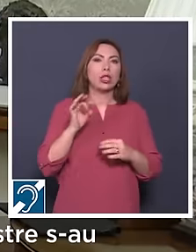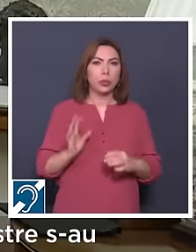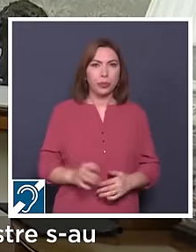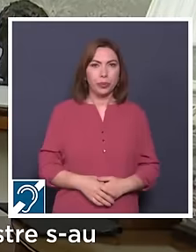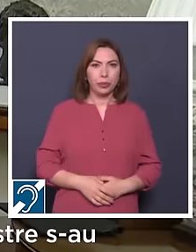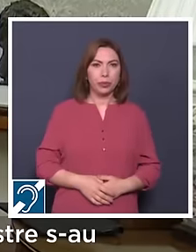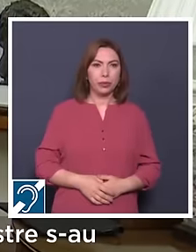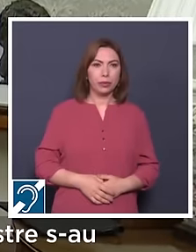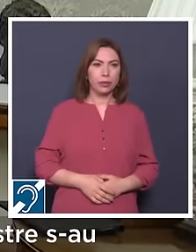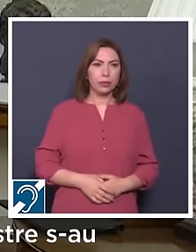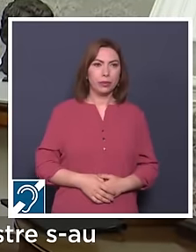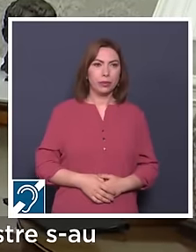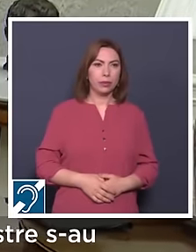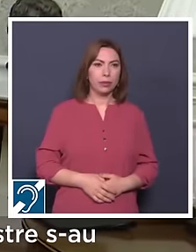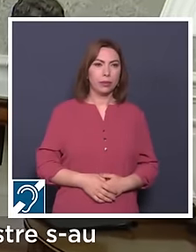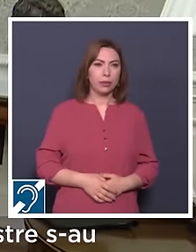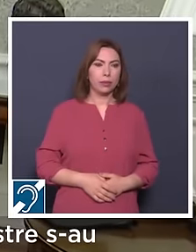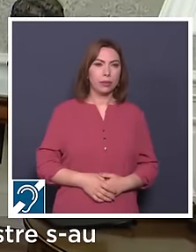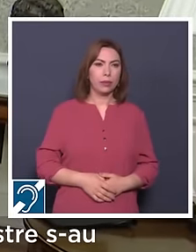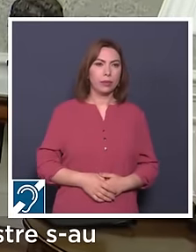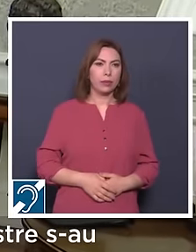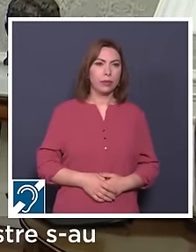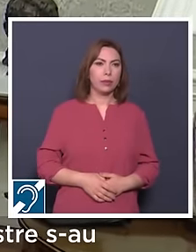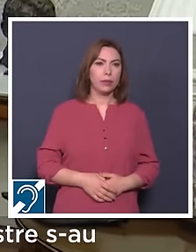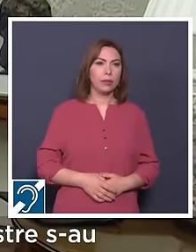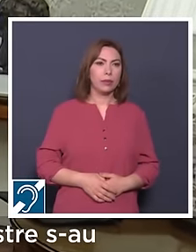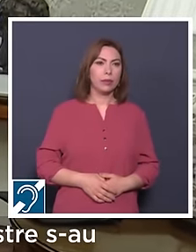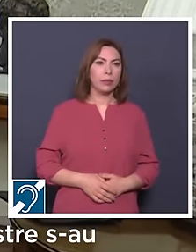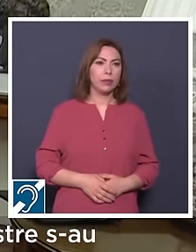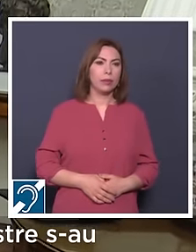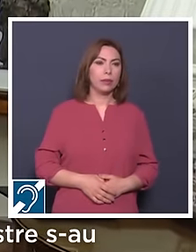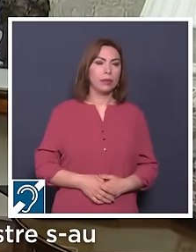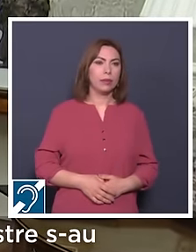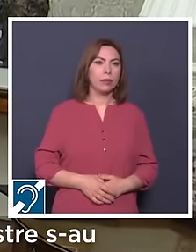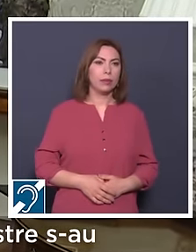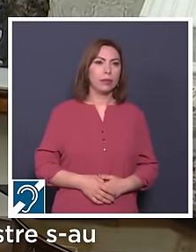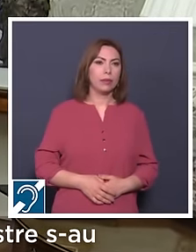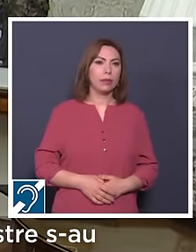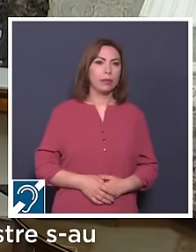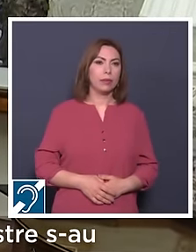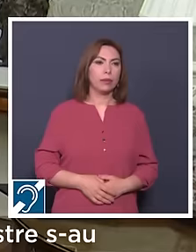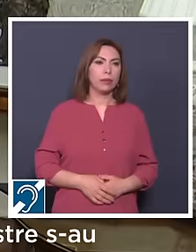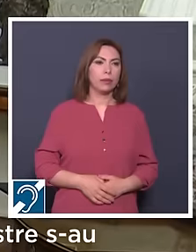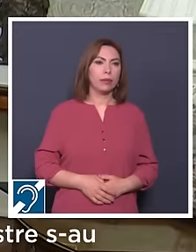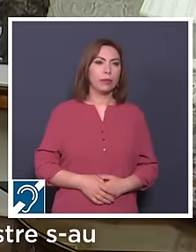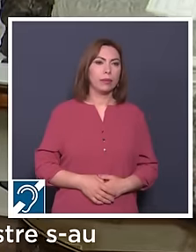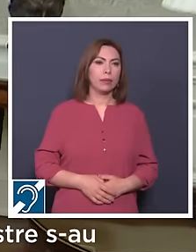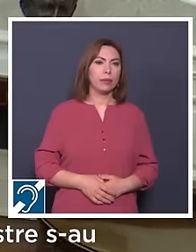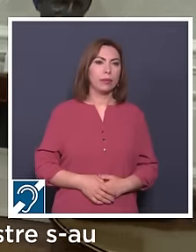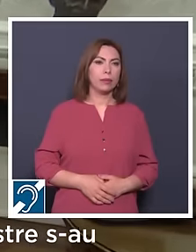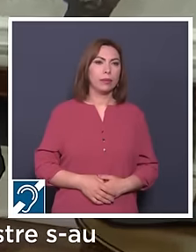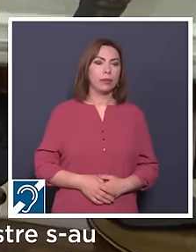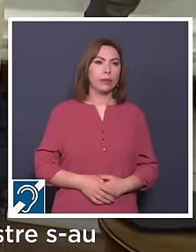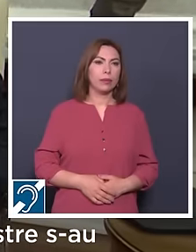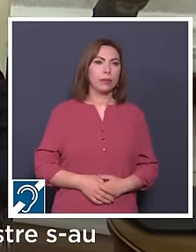20 years ago when I joined NATO for real. And every year since, our nations have grown only closer, in my view,